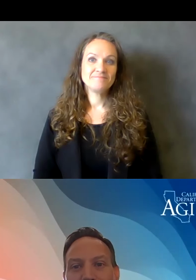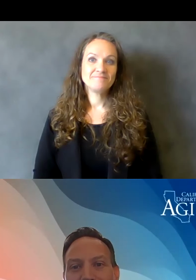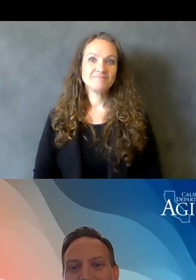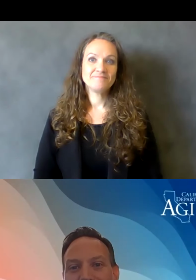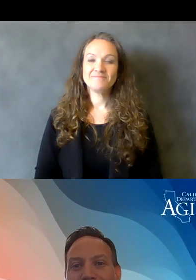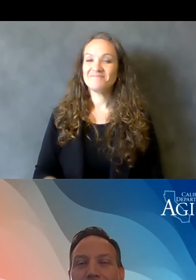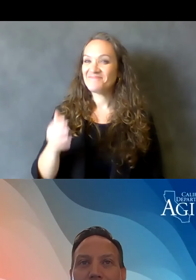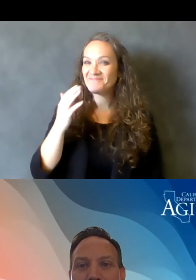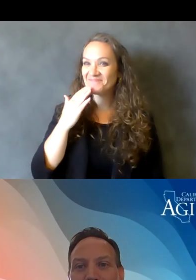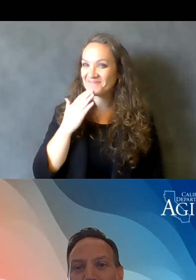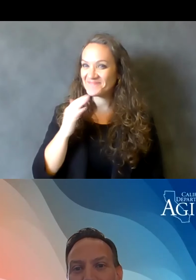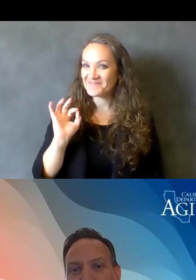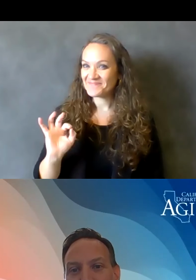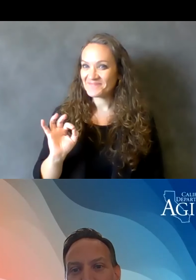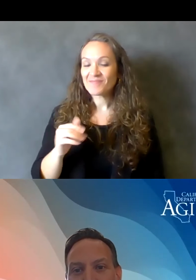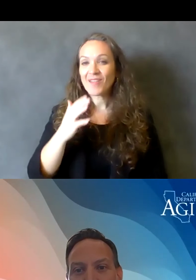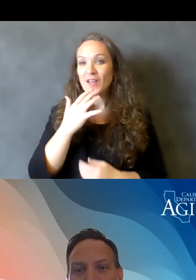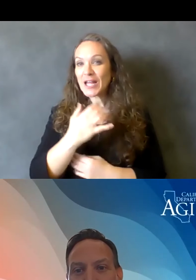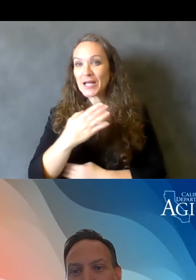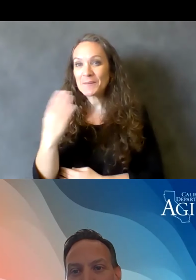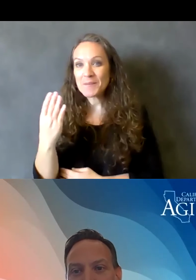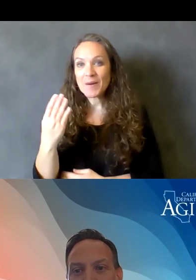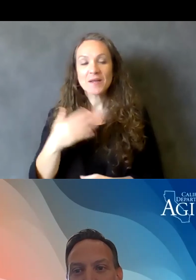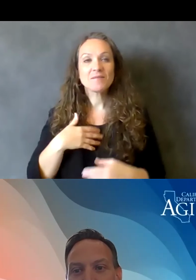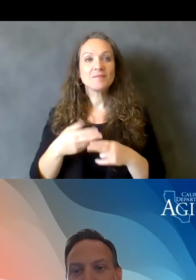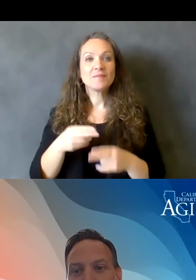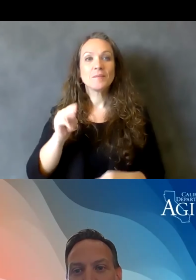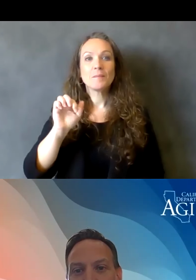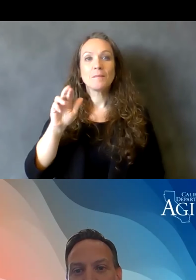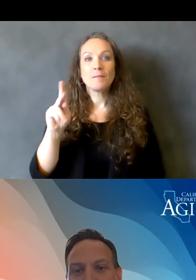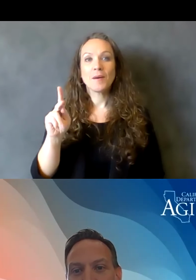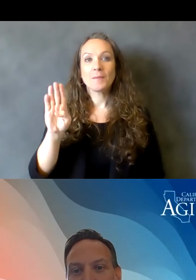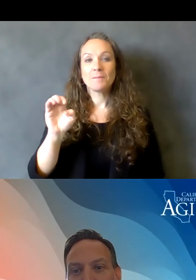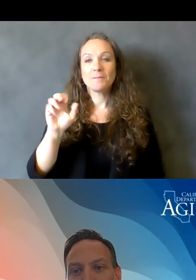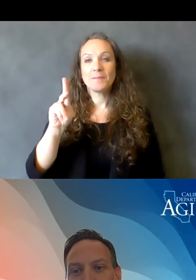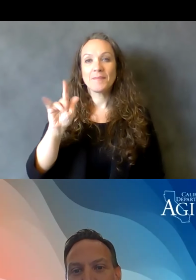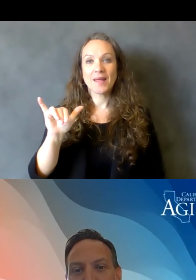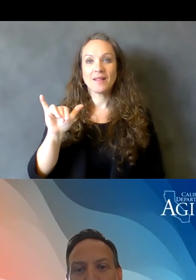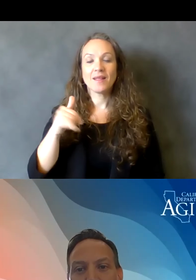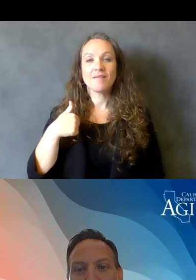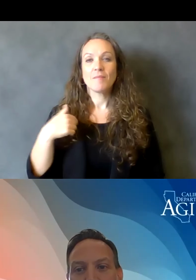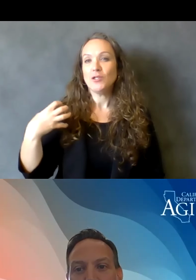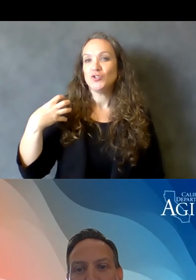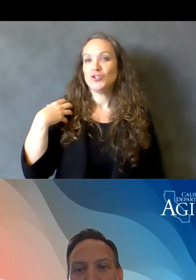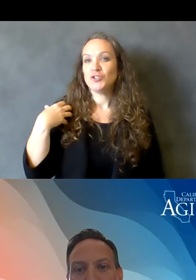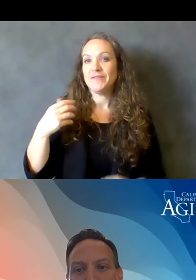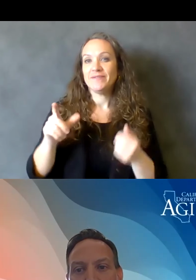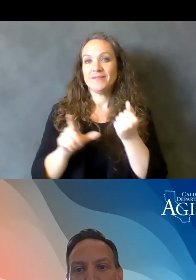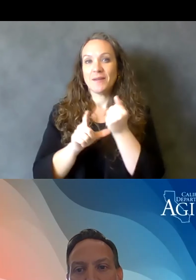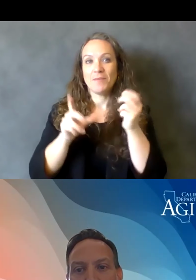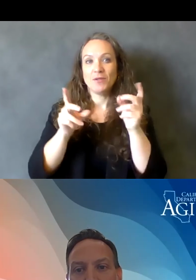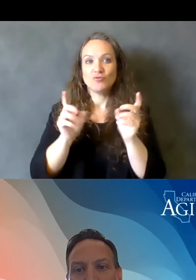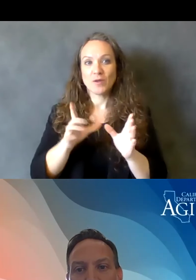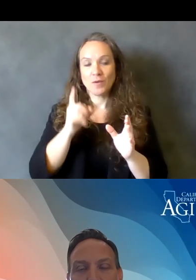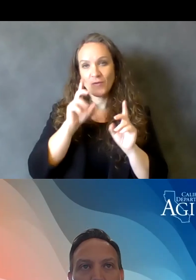Thank you so much, Kim. Good morning, everybody. My name is Mark Beckley. I'm the Chief Deputy Director for the department. I'd like to start off